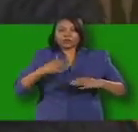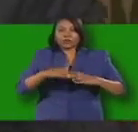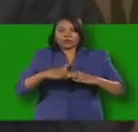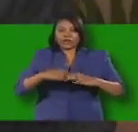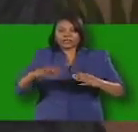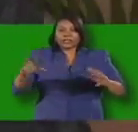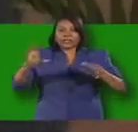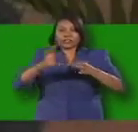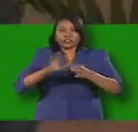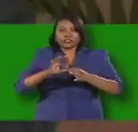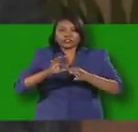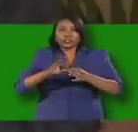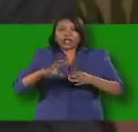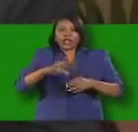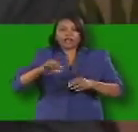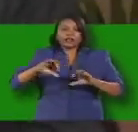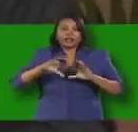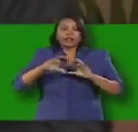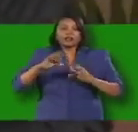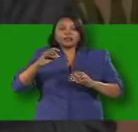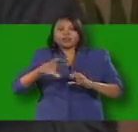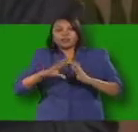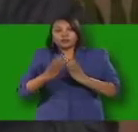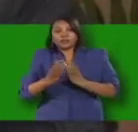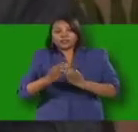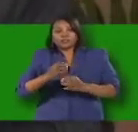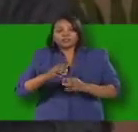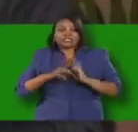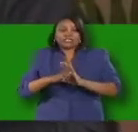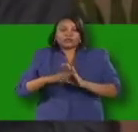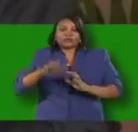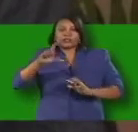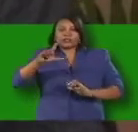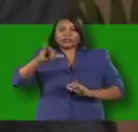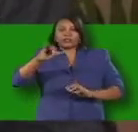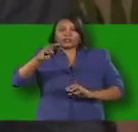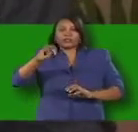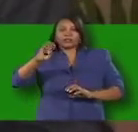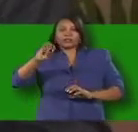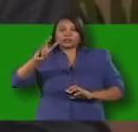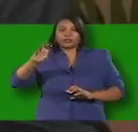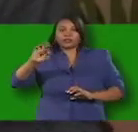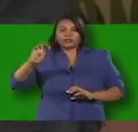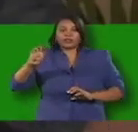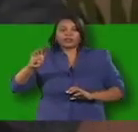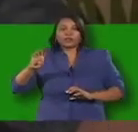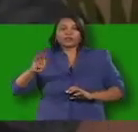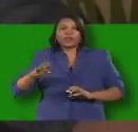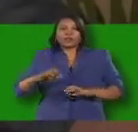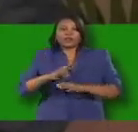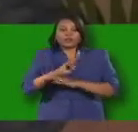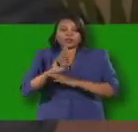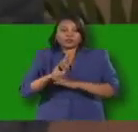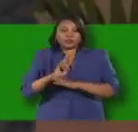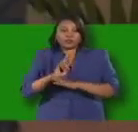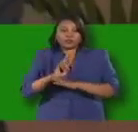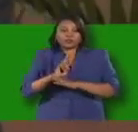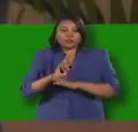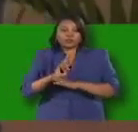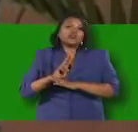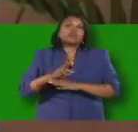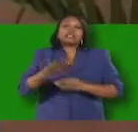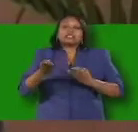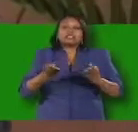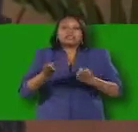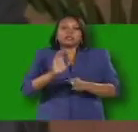connections and provided by a variety of companies like Akamai, LimeWire Networks, I think it's called, which are content